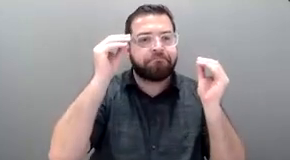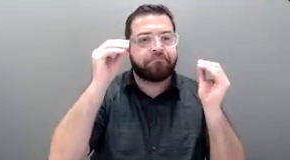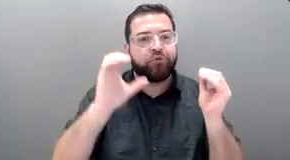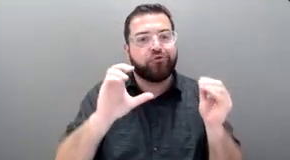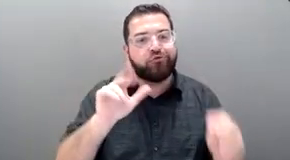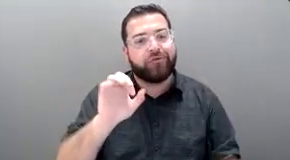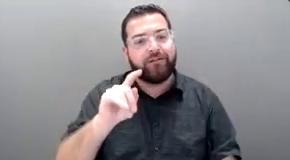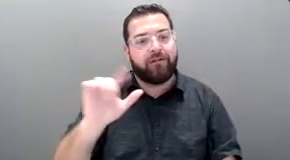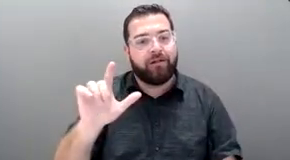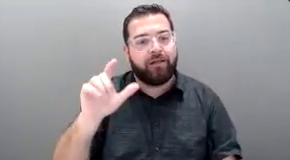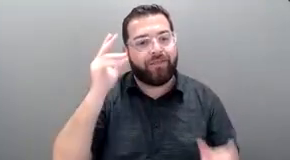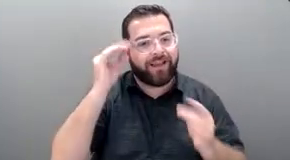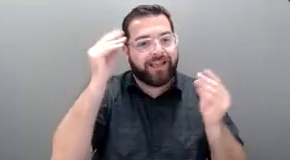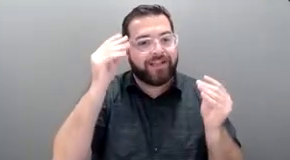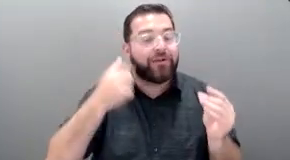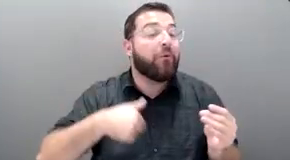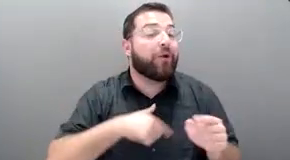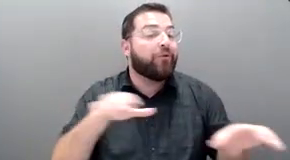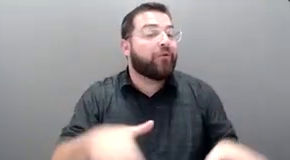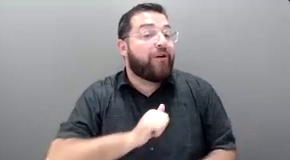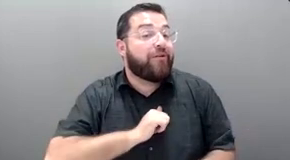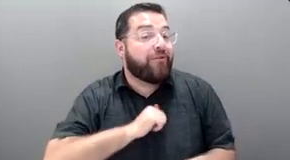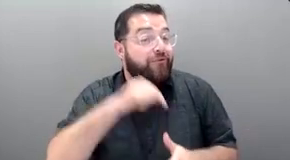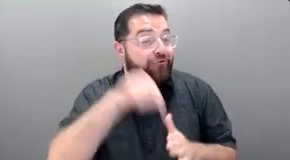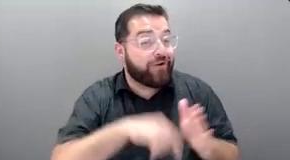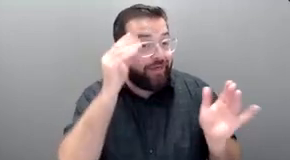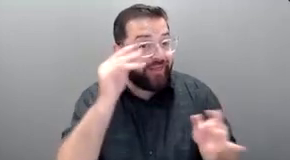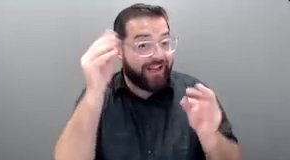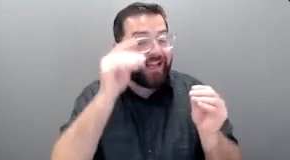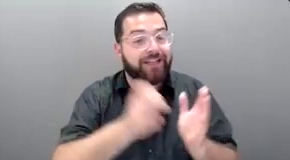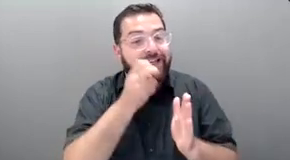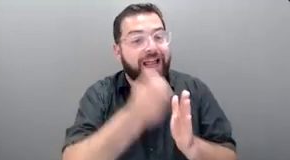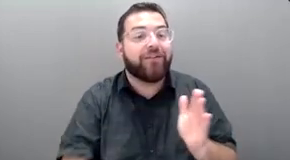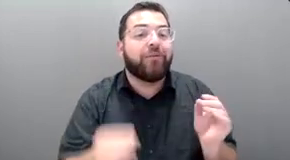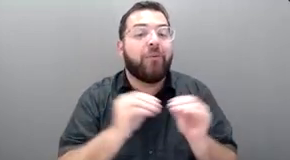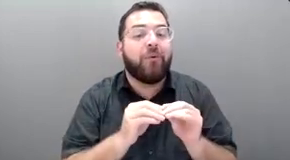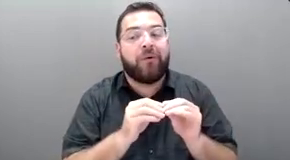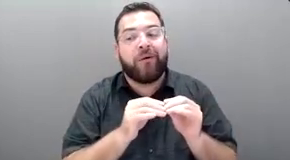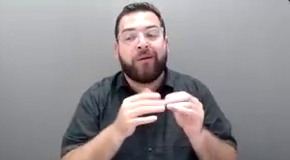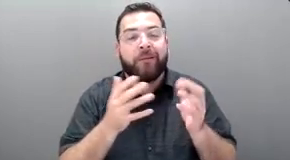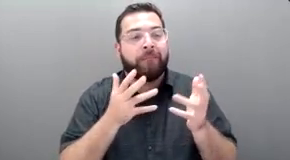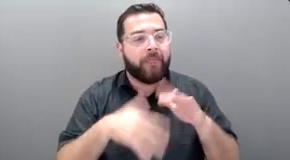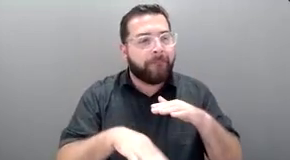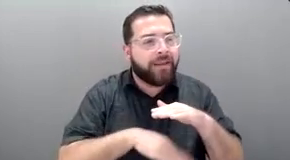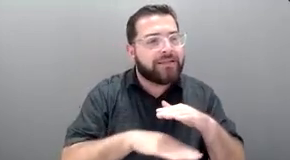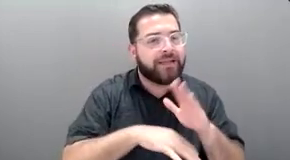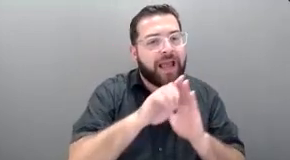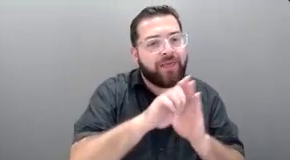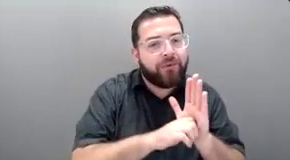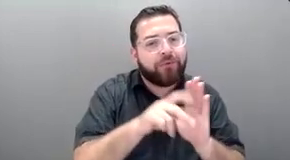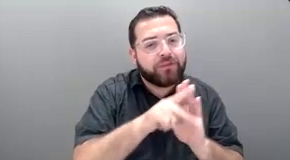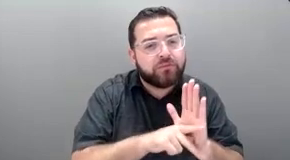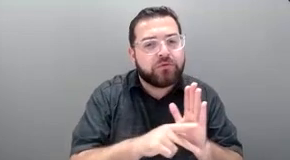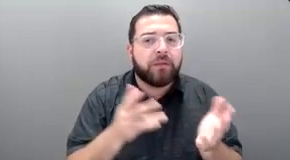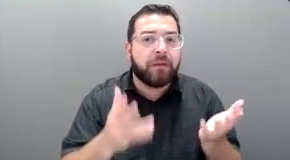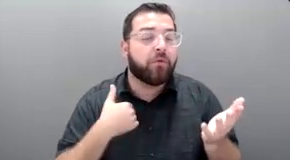critical thinking and kind of dive into maybe some basic ethical principles that we may want